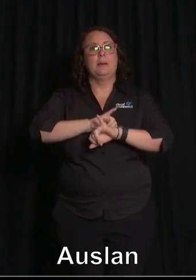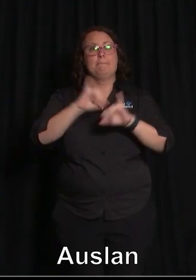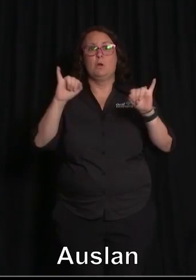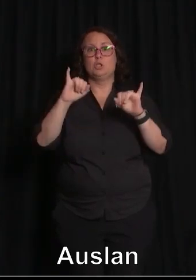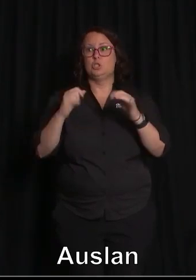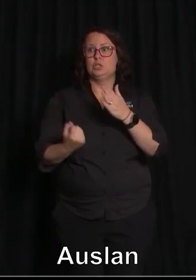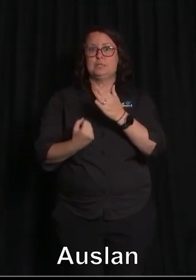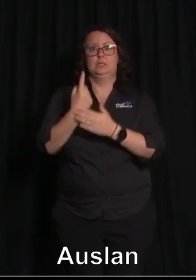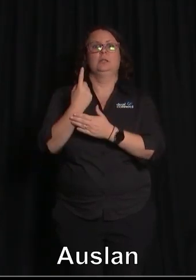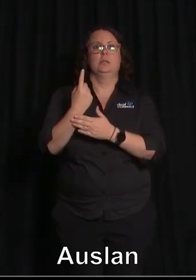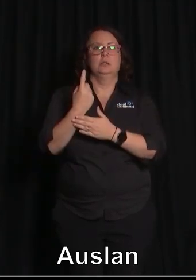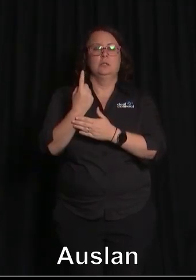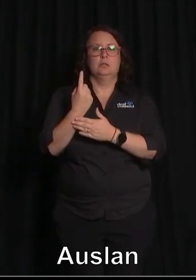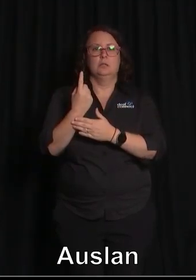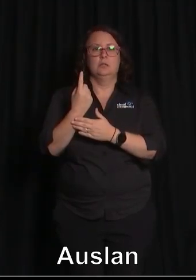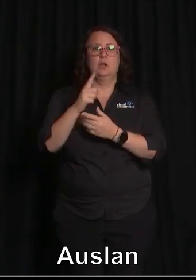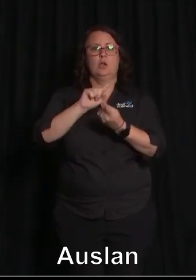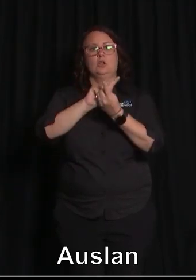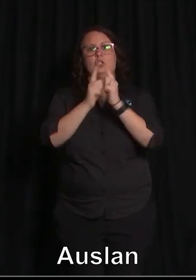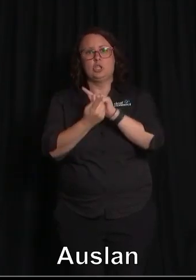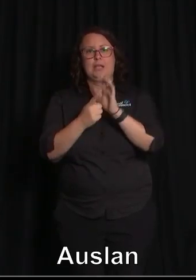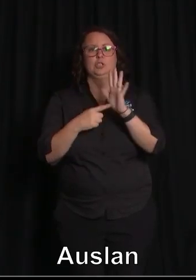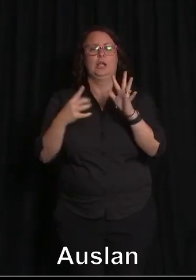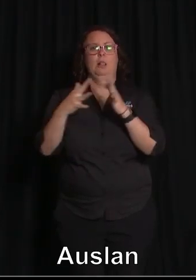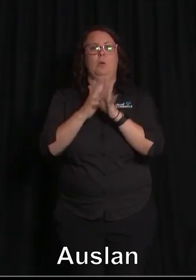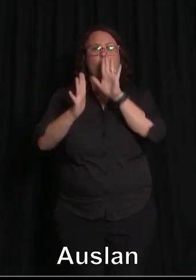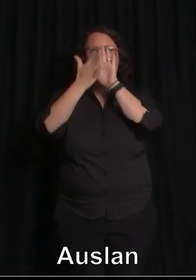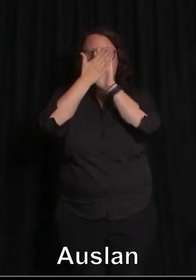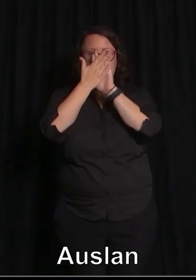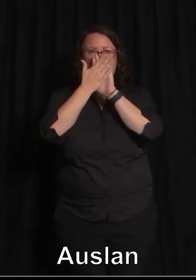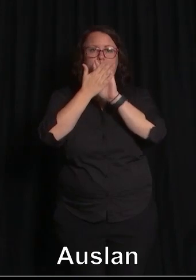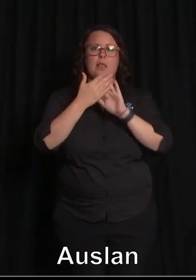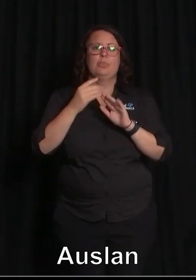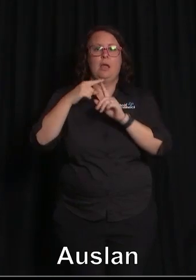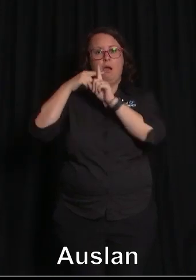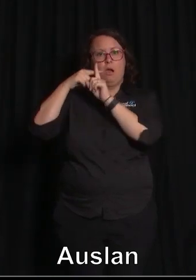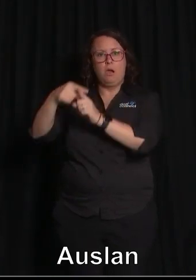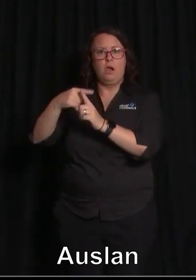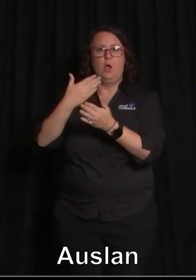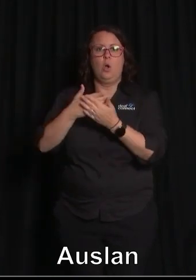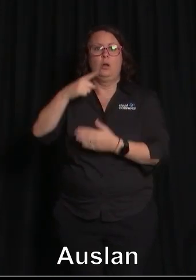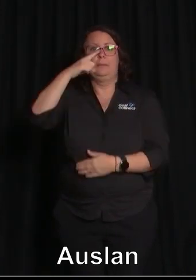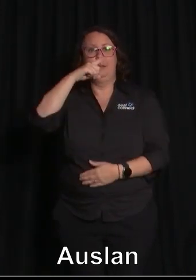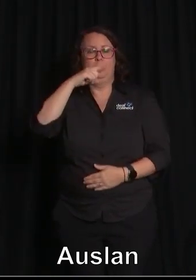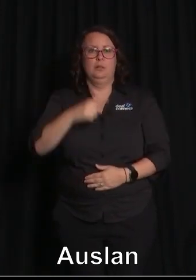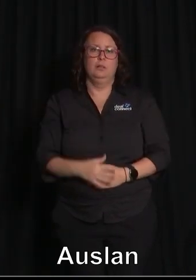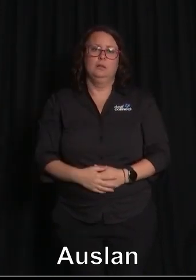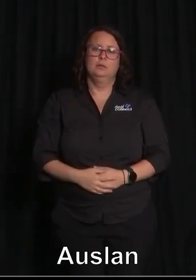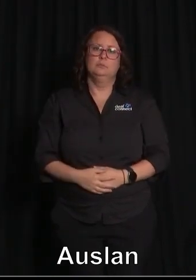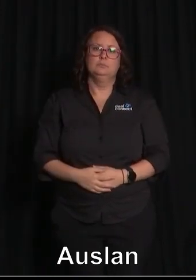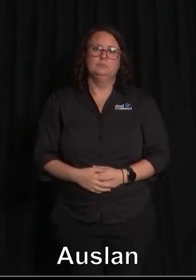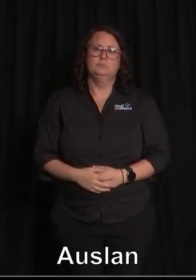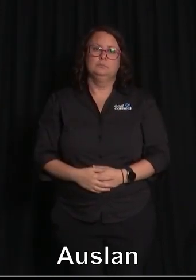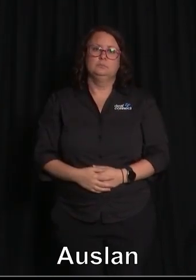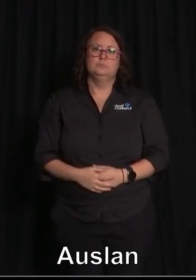were resulting in amendments to laws and social contracts that were directing the movement of people, for example. But there have also